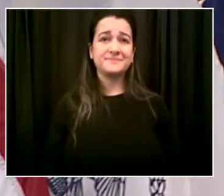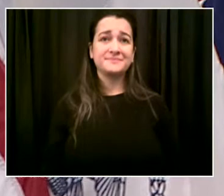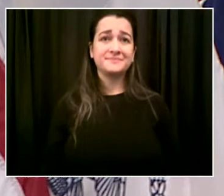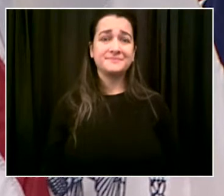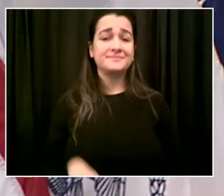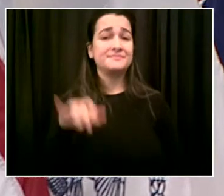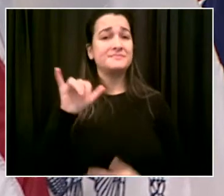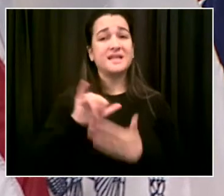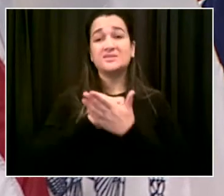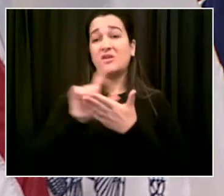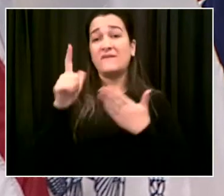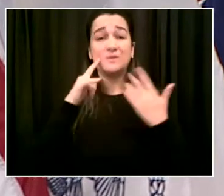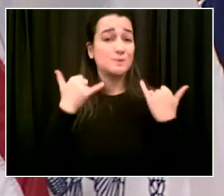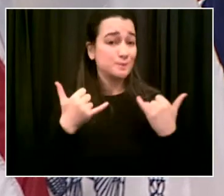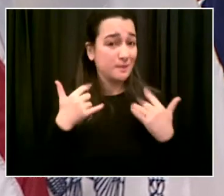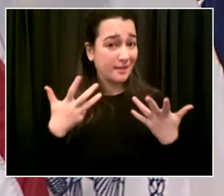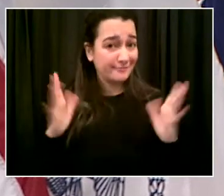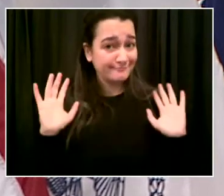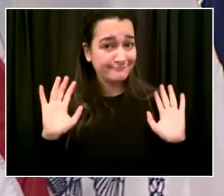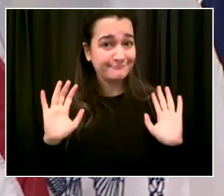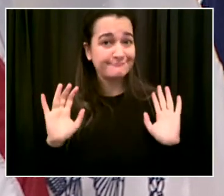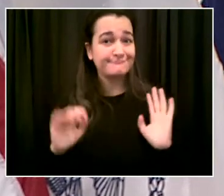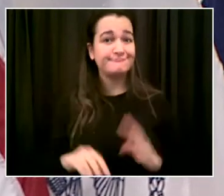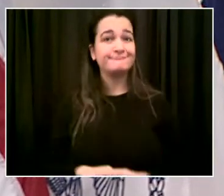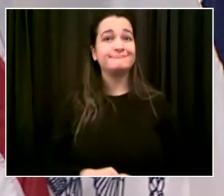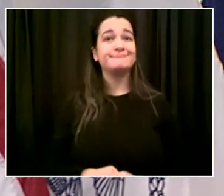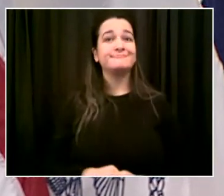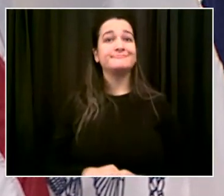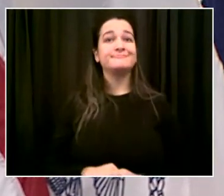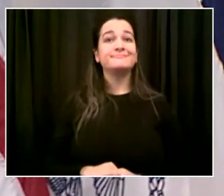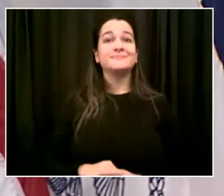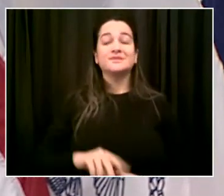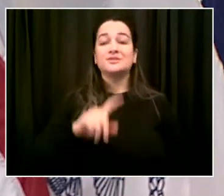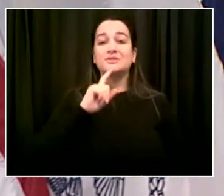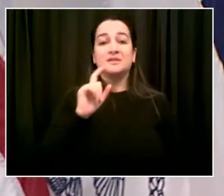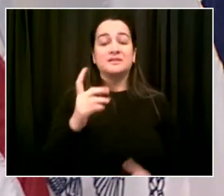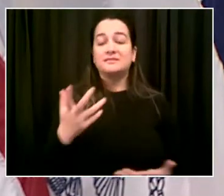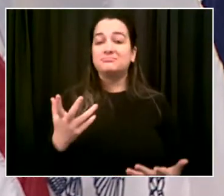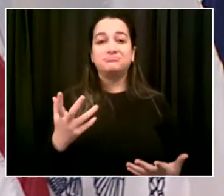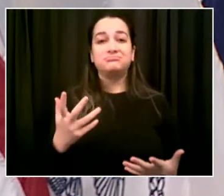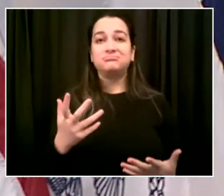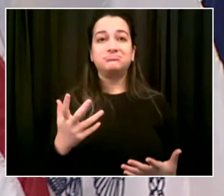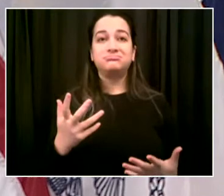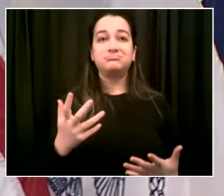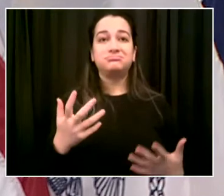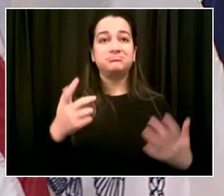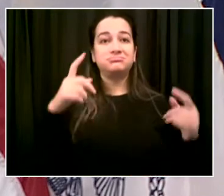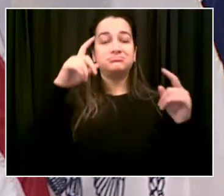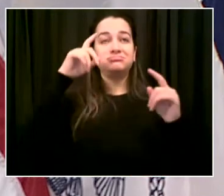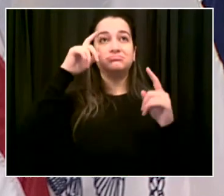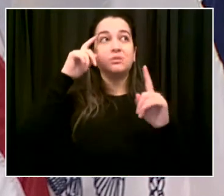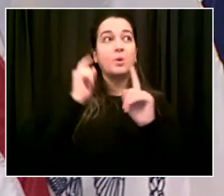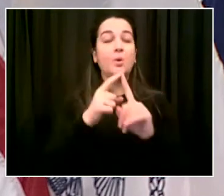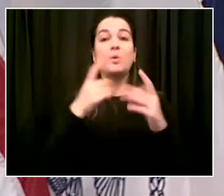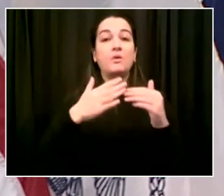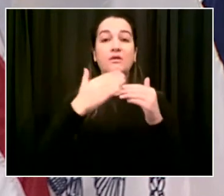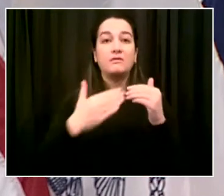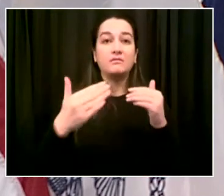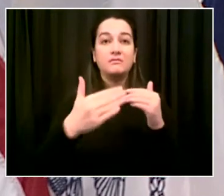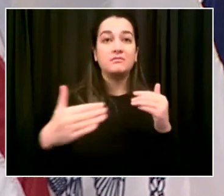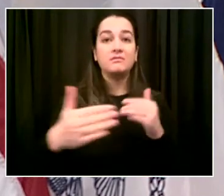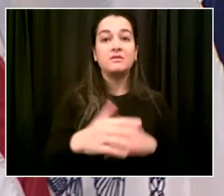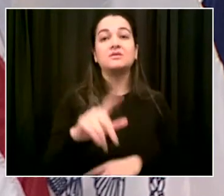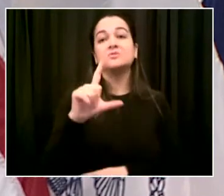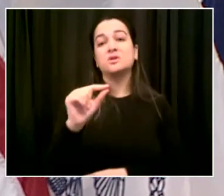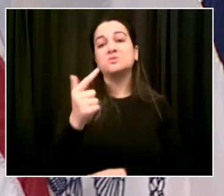the idea that's going to animate the entire year 2021 for this city and this administration, a recovery for all of us, making